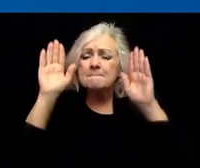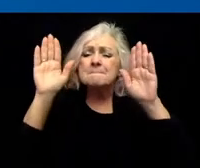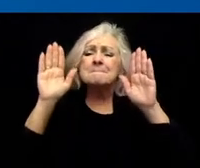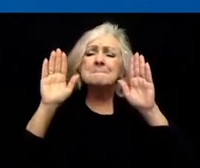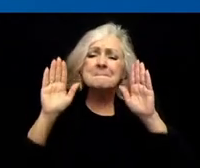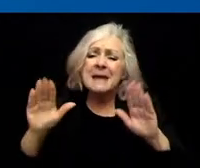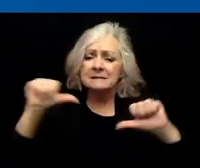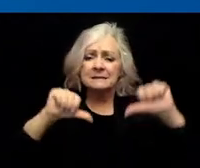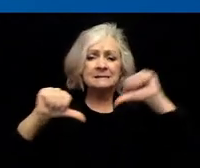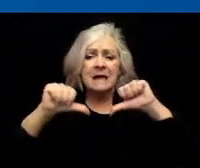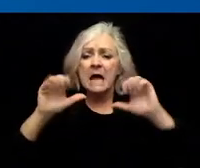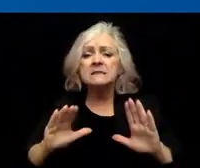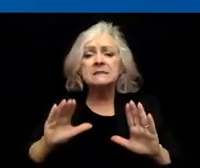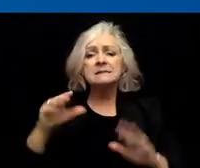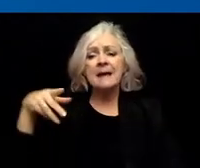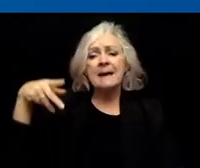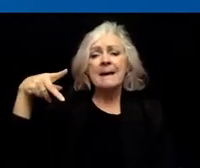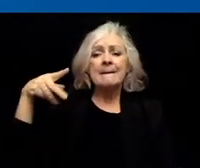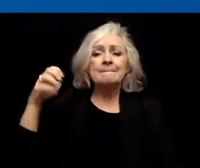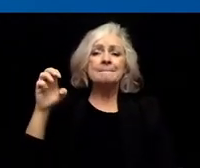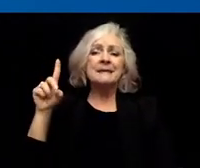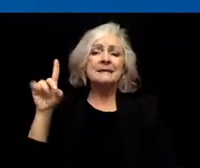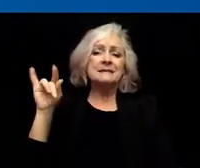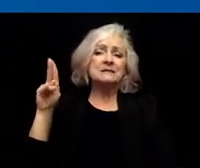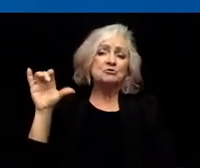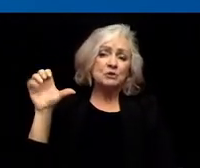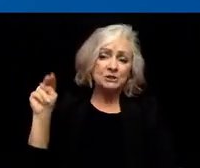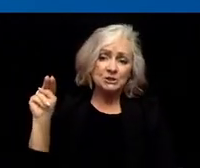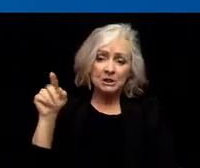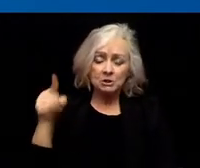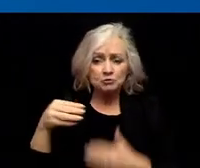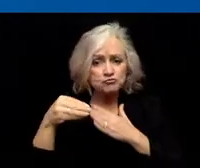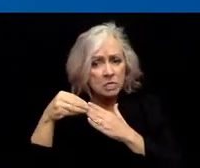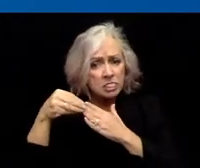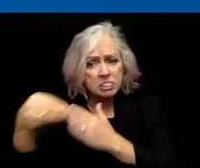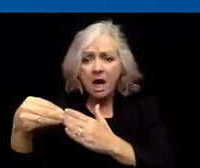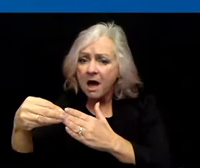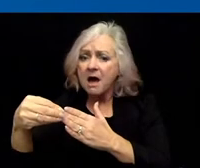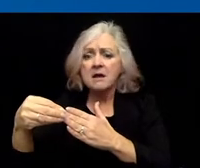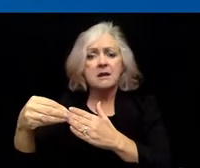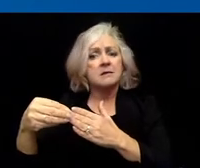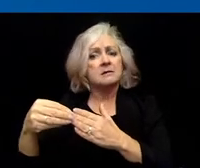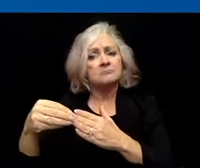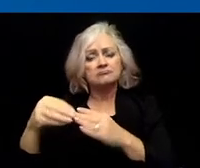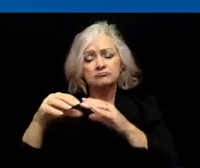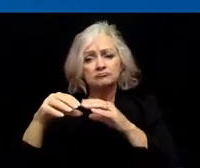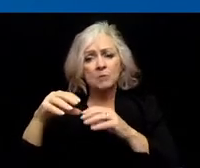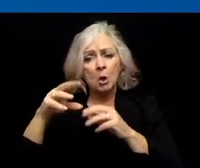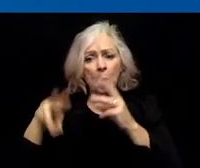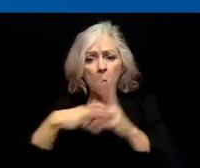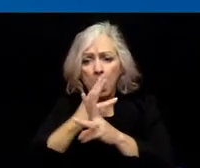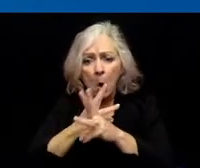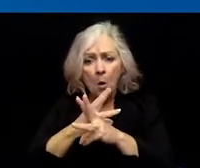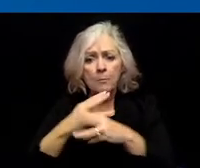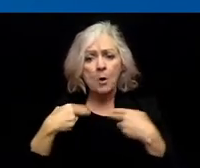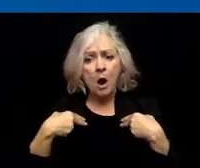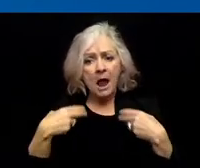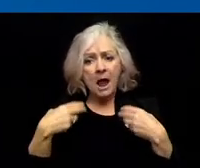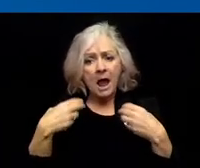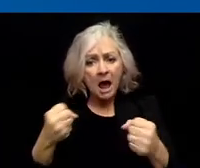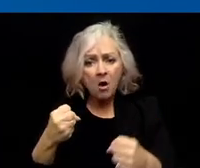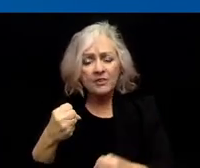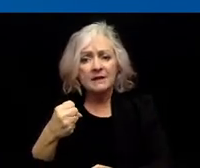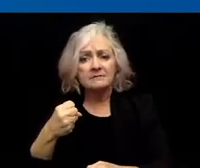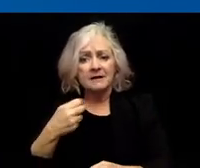pediatrician, has led the way in global health, and especially now in vaccines, all of tropical disease